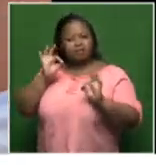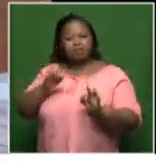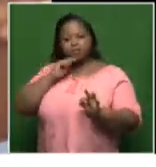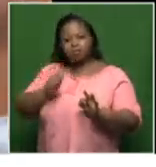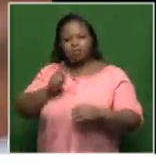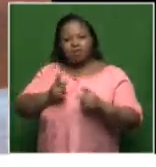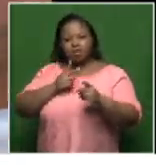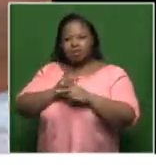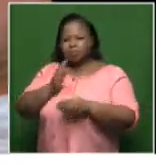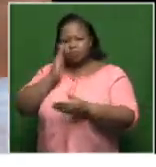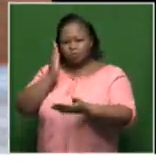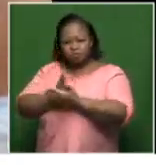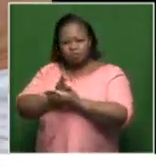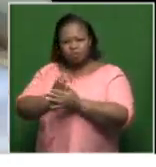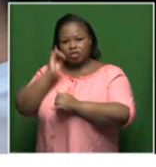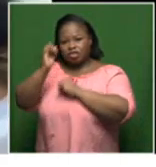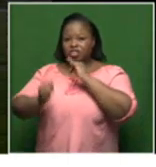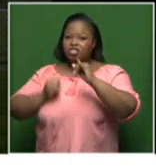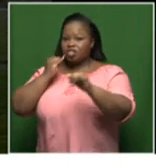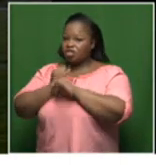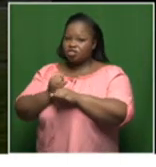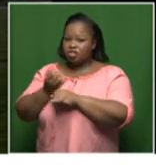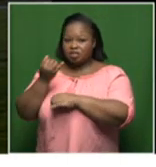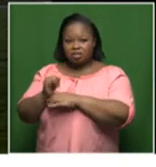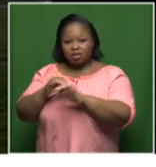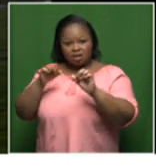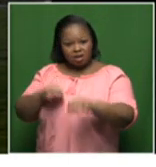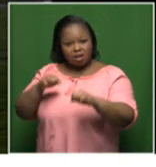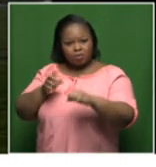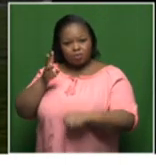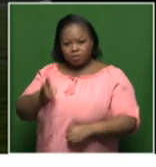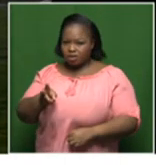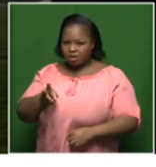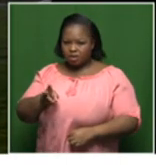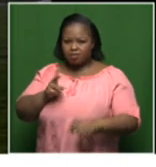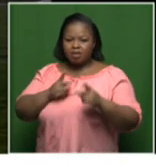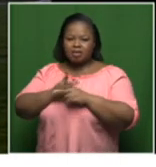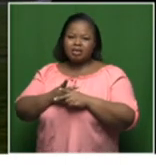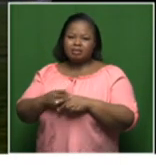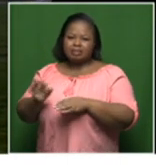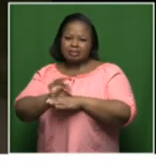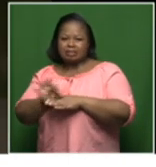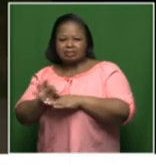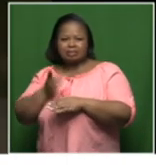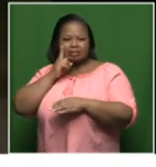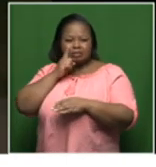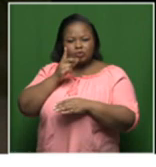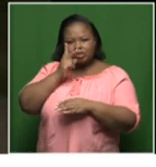end of August. I'm not too sure if international travel is gonna be allowed by then. So kind of just playing everything by